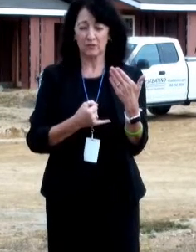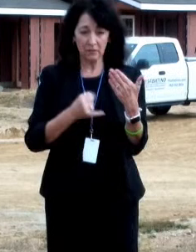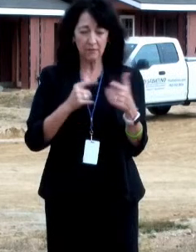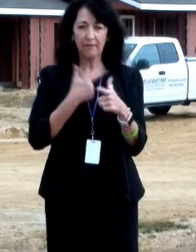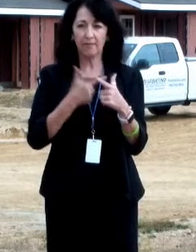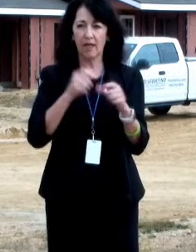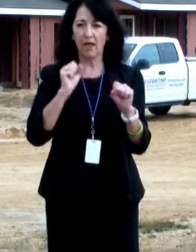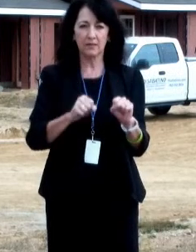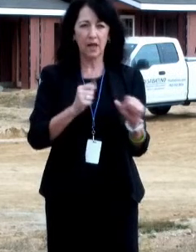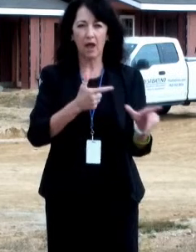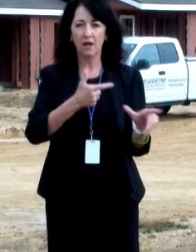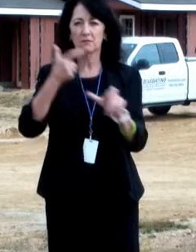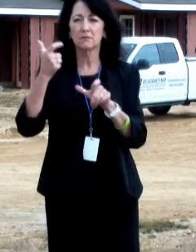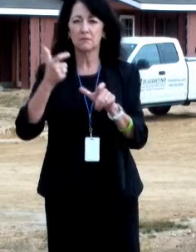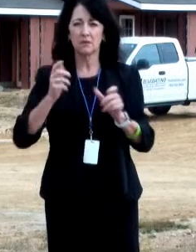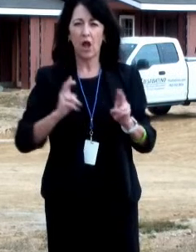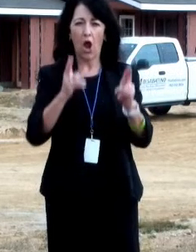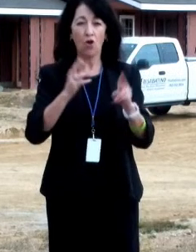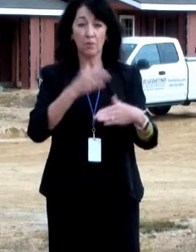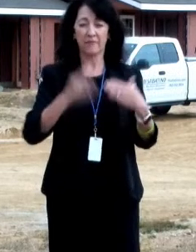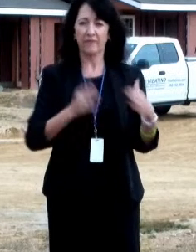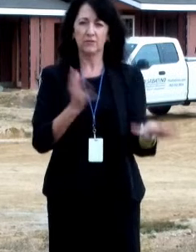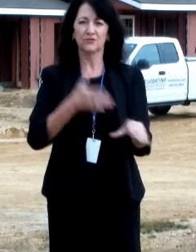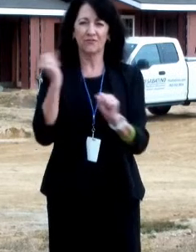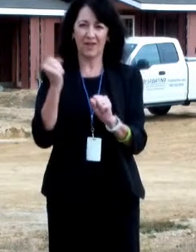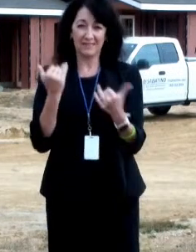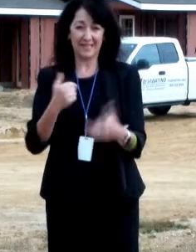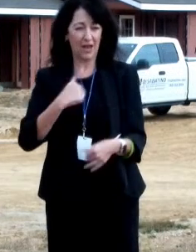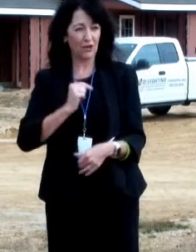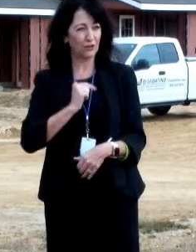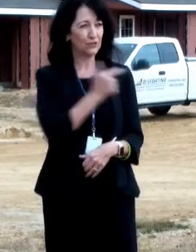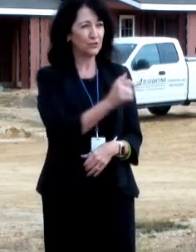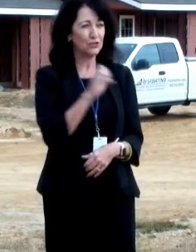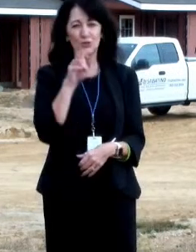that, I'll turn the microphone over to Eugene Young,